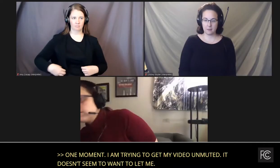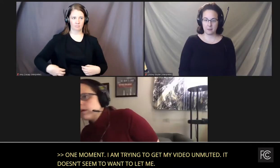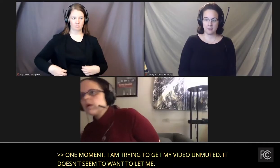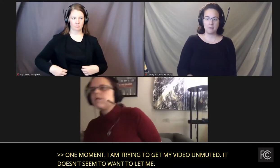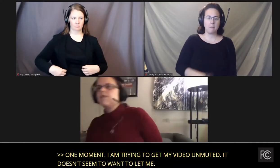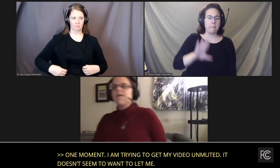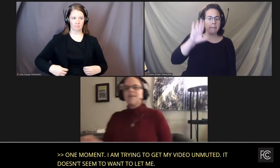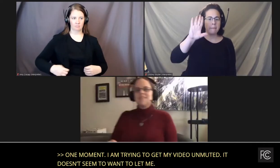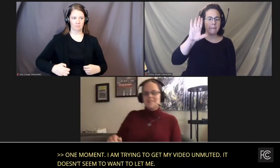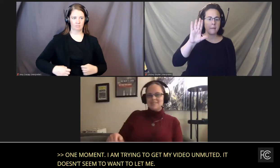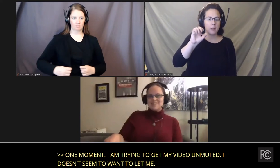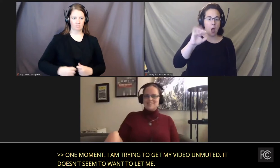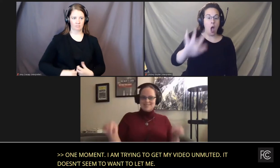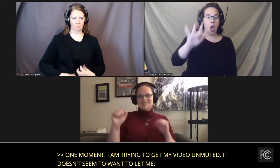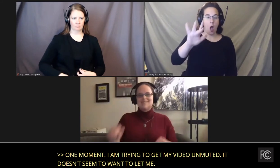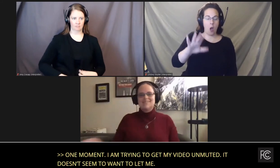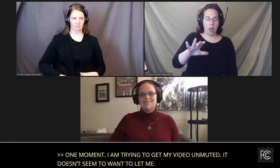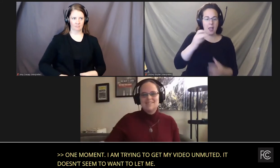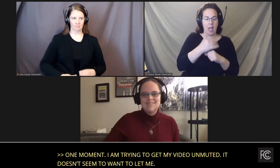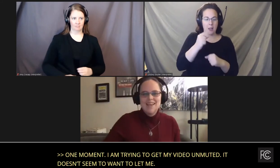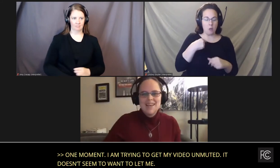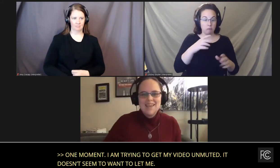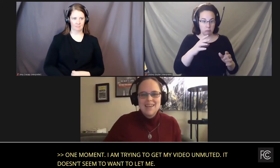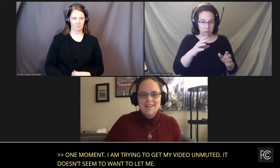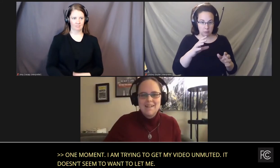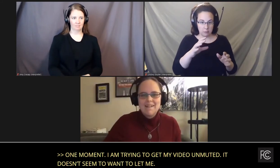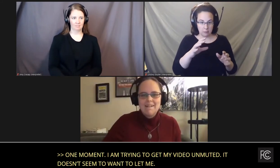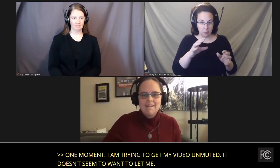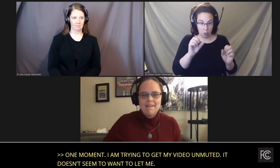Jerusha, this is Scott. There it is. Might want to, okay, you got it. Okay,